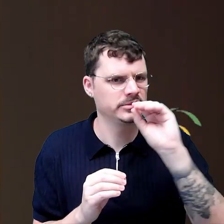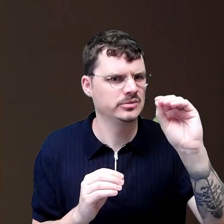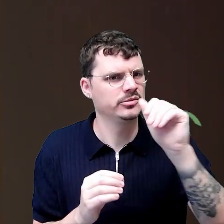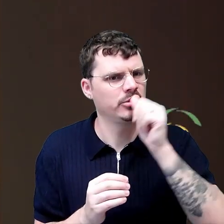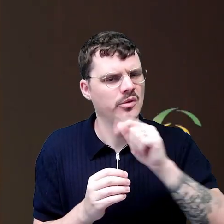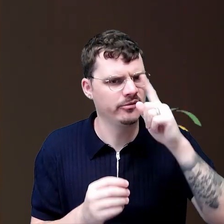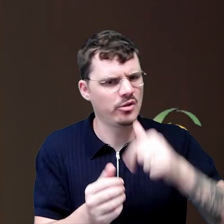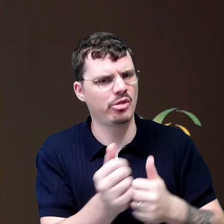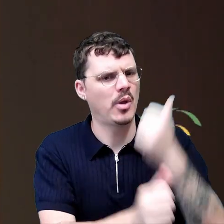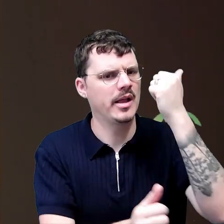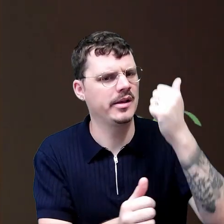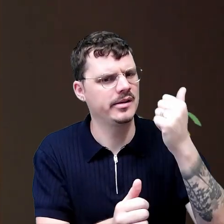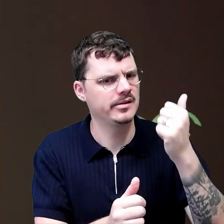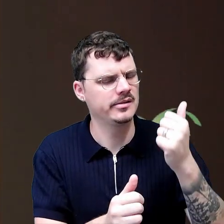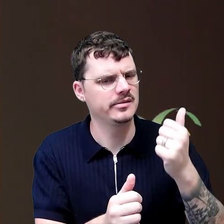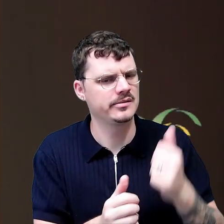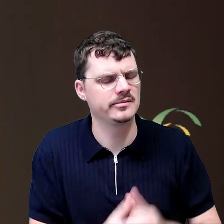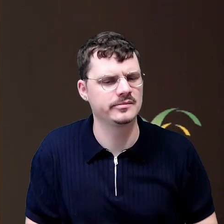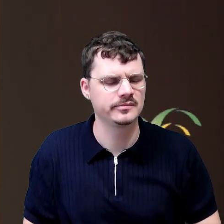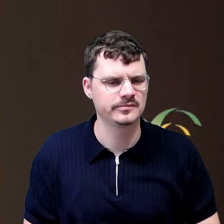policy.